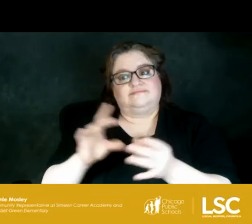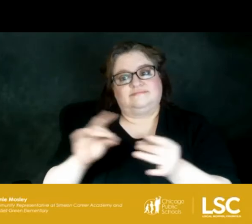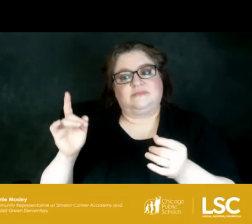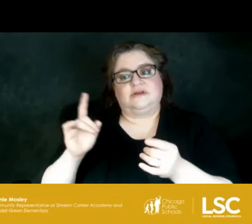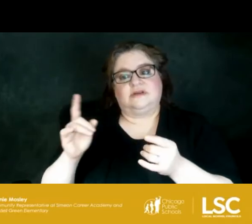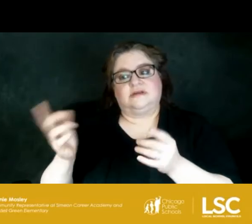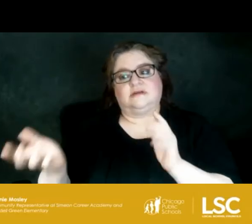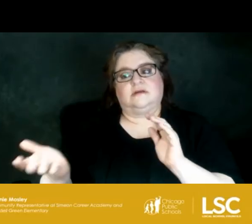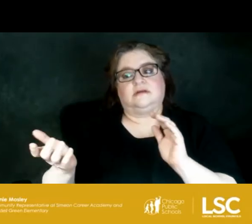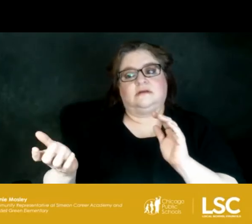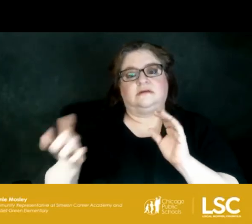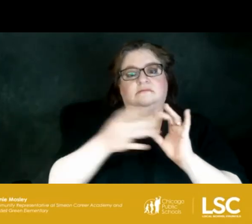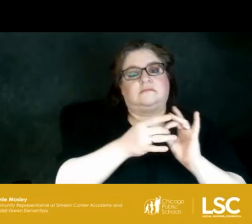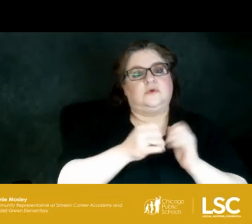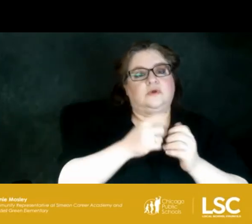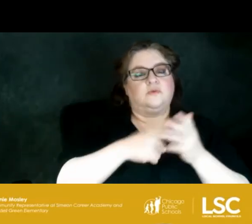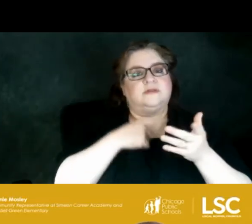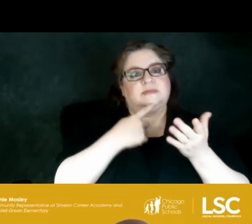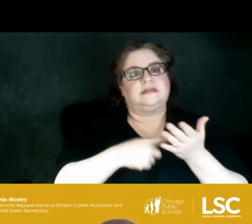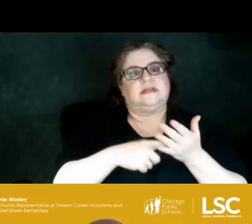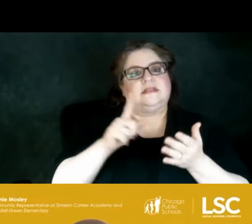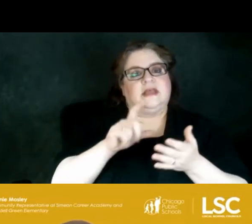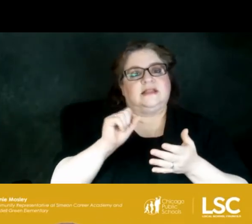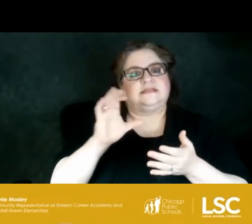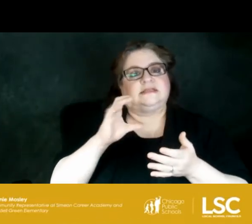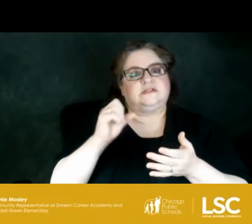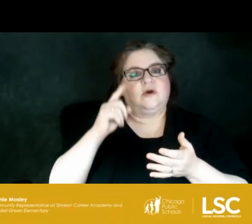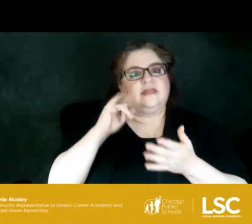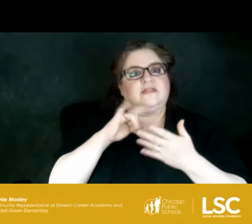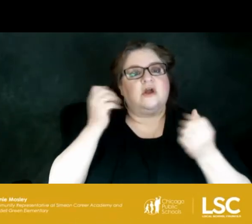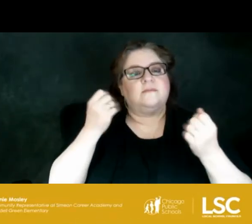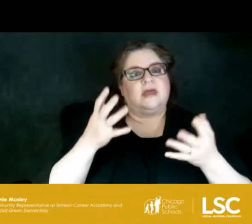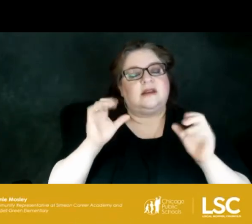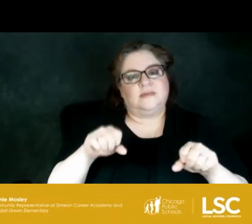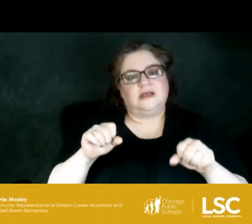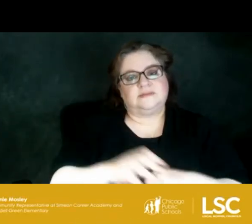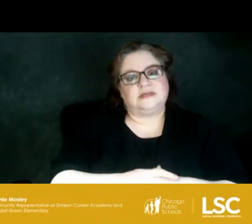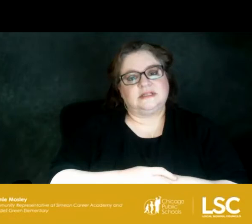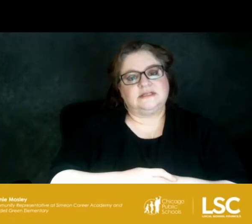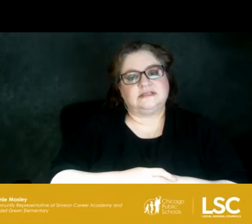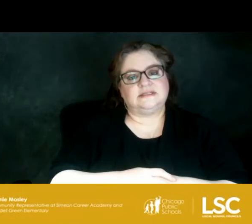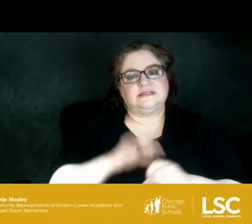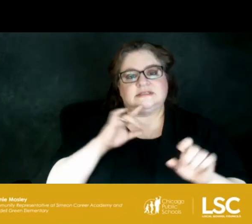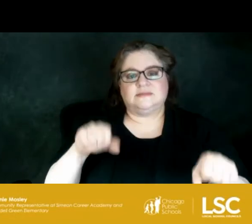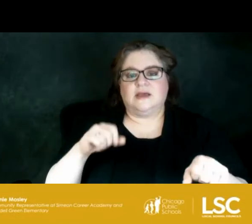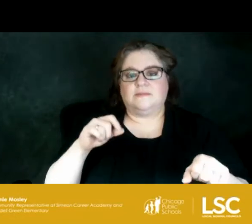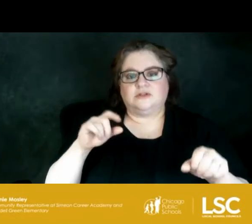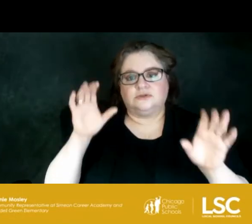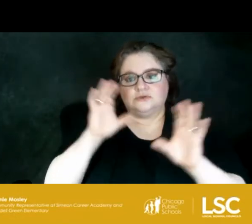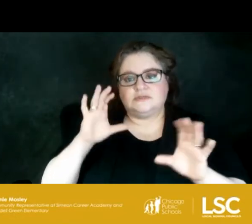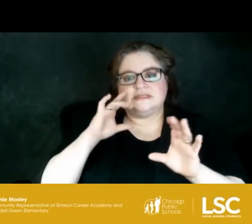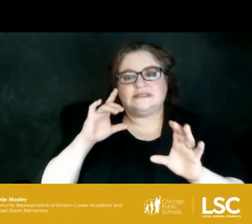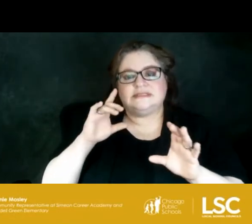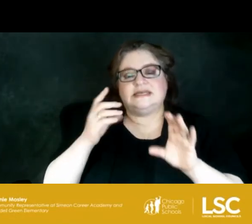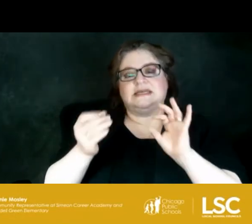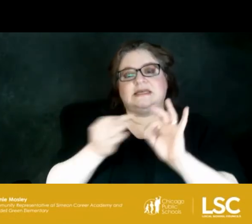is being discussed at the LSC. So I think there are many possibilities to be able to seek input.